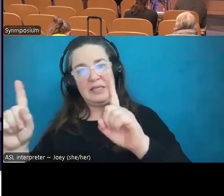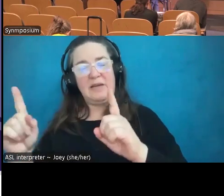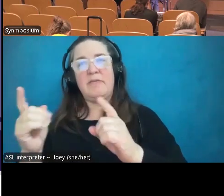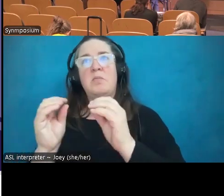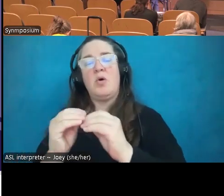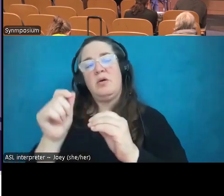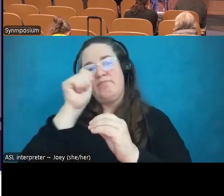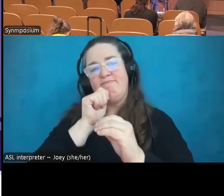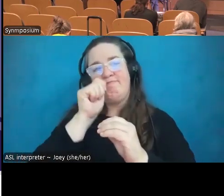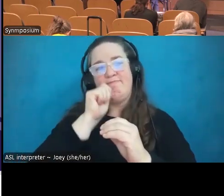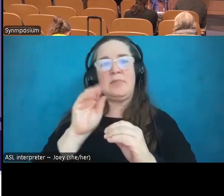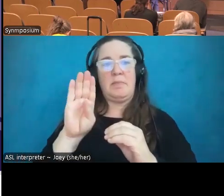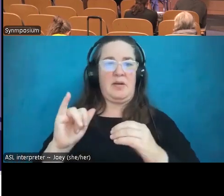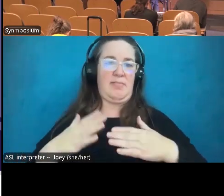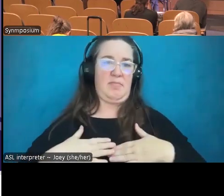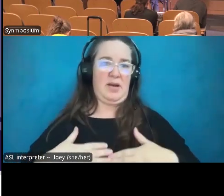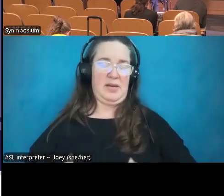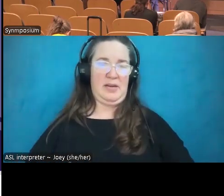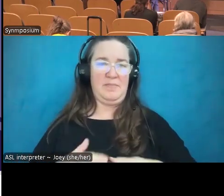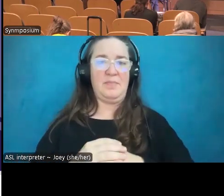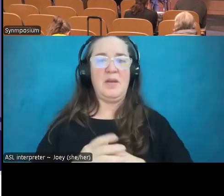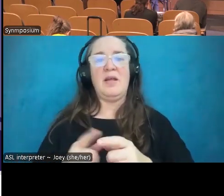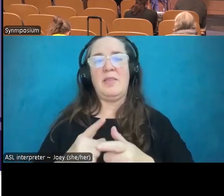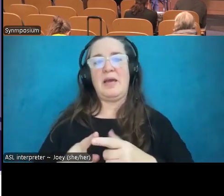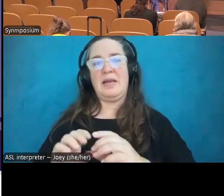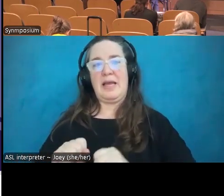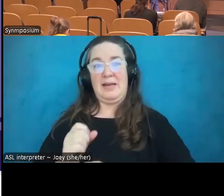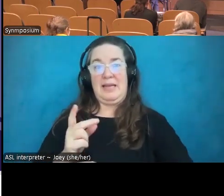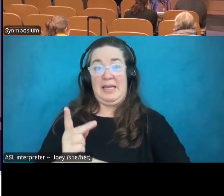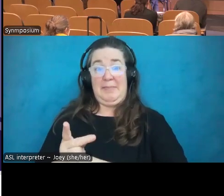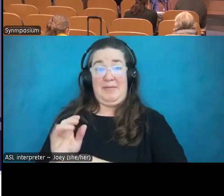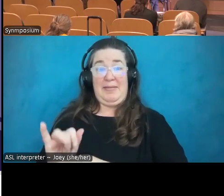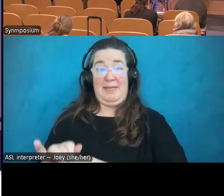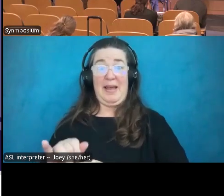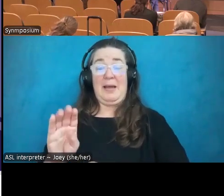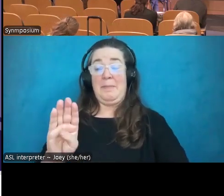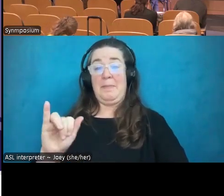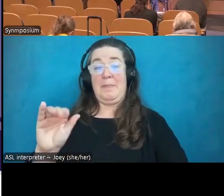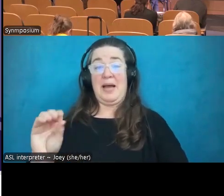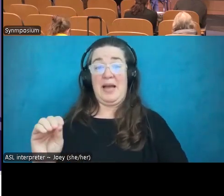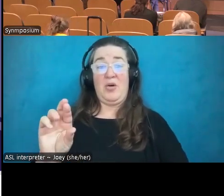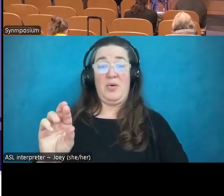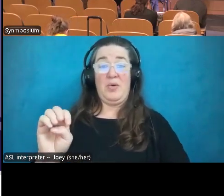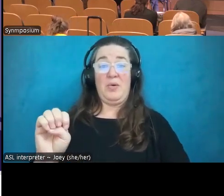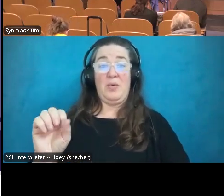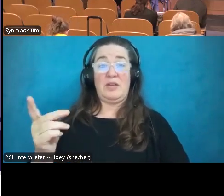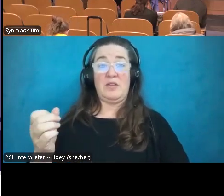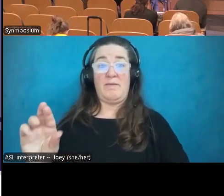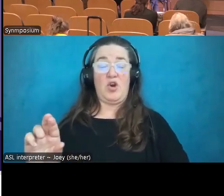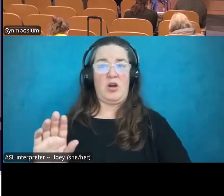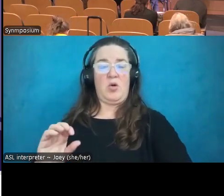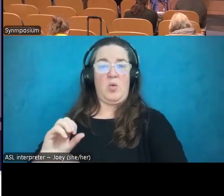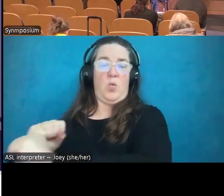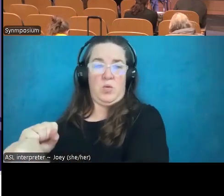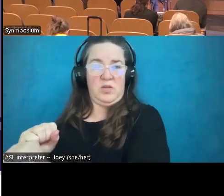we can keep this viral reservoir at bay. We don't have enough information on that yet. If we decide that it needs to be a long-term antiviral,